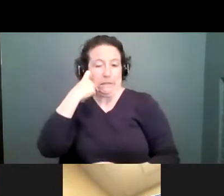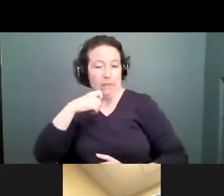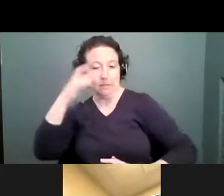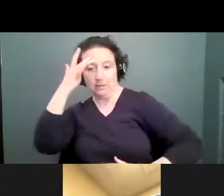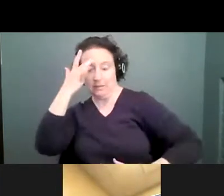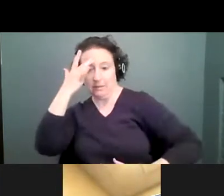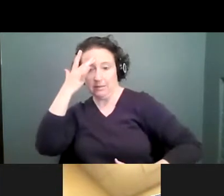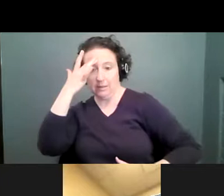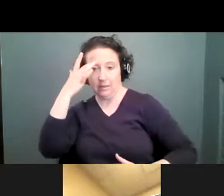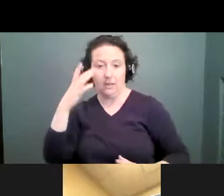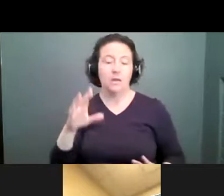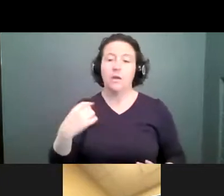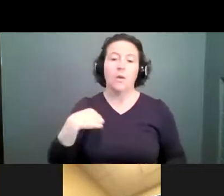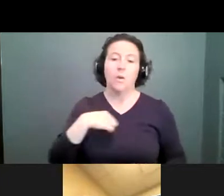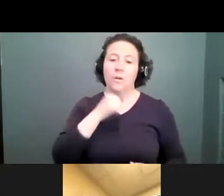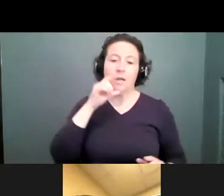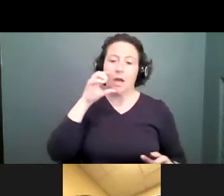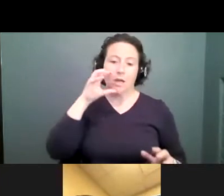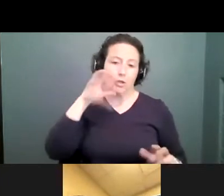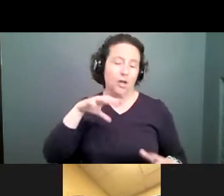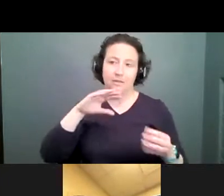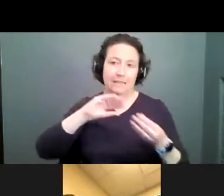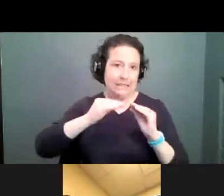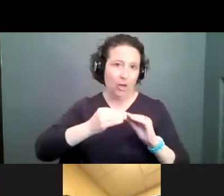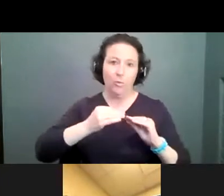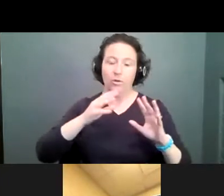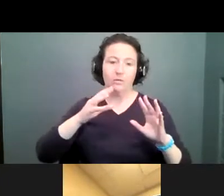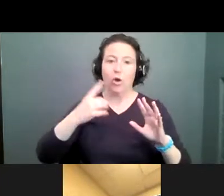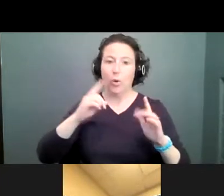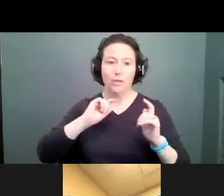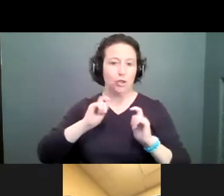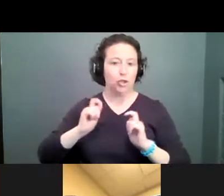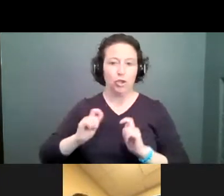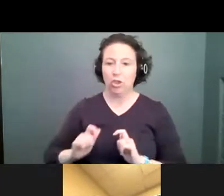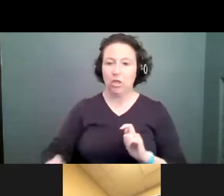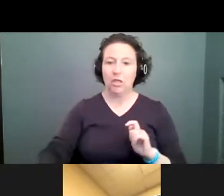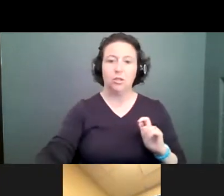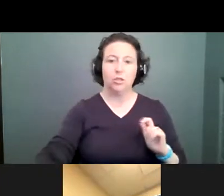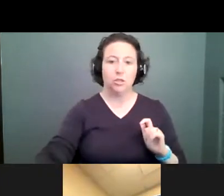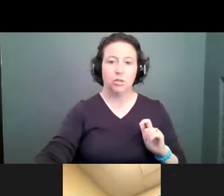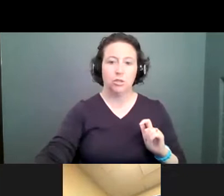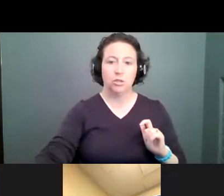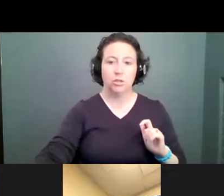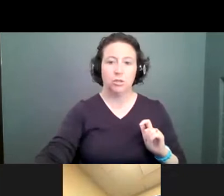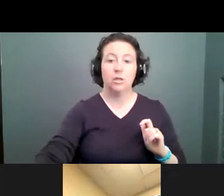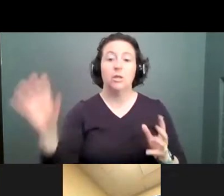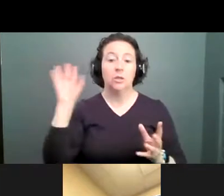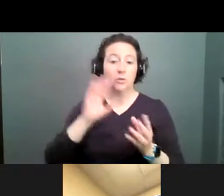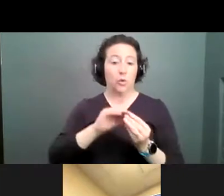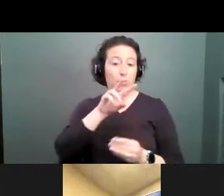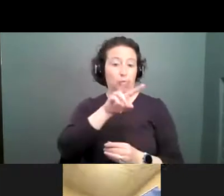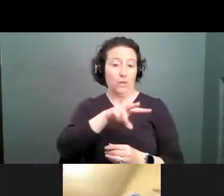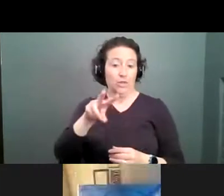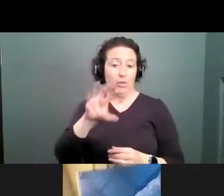something that we're shocked about. Data is an ever-moving target. So we have 22 cases, 18 are